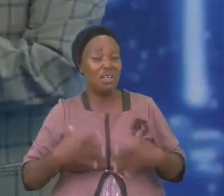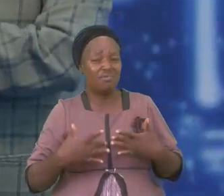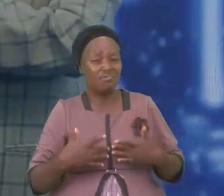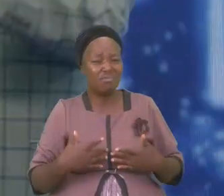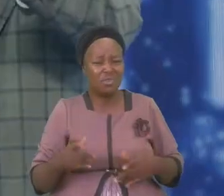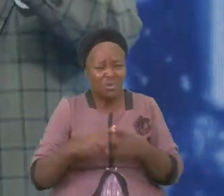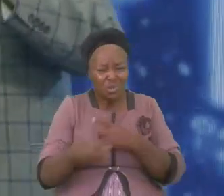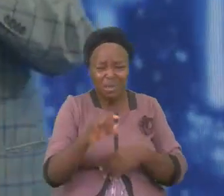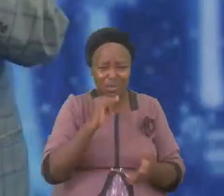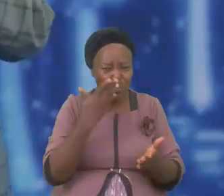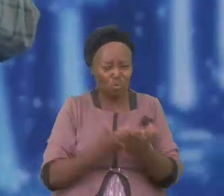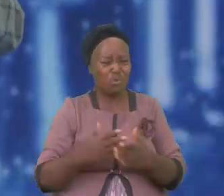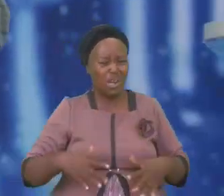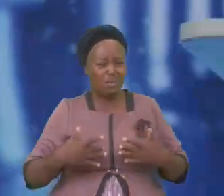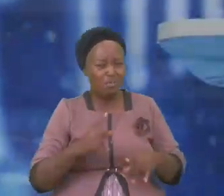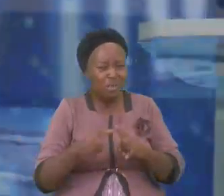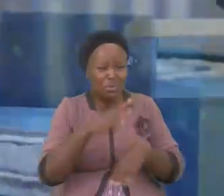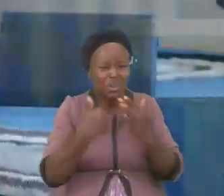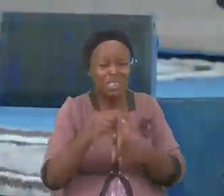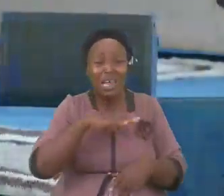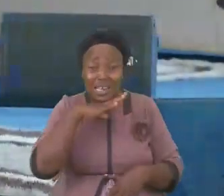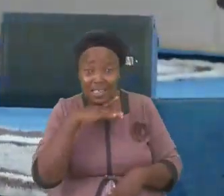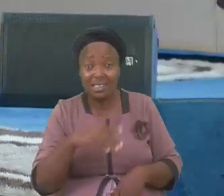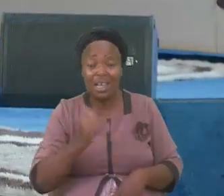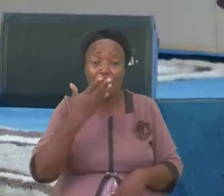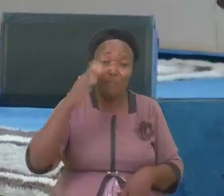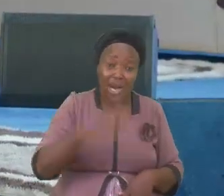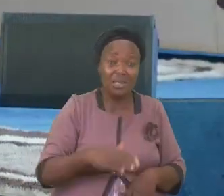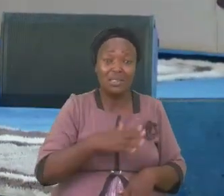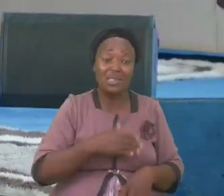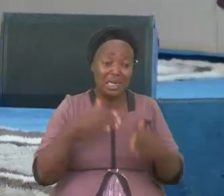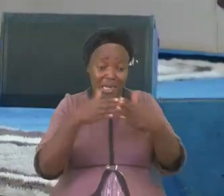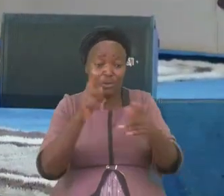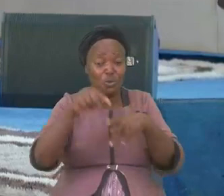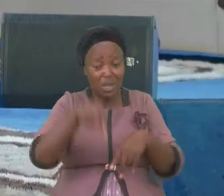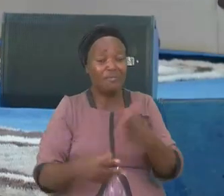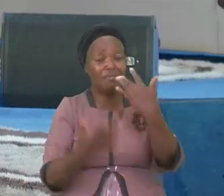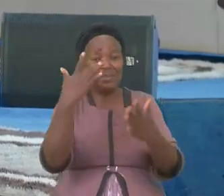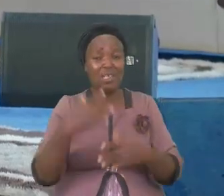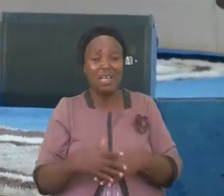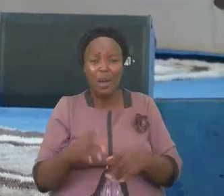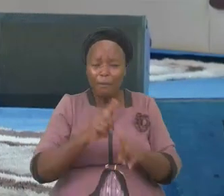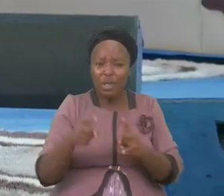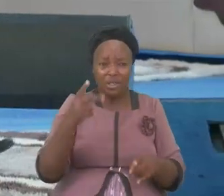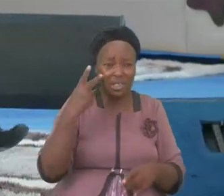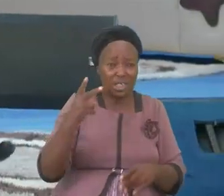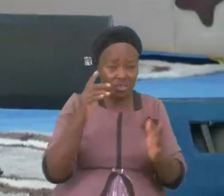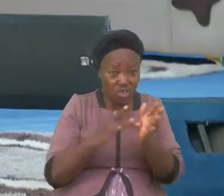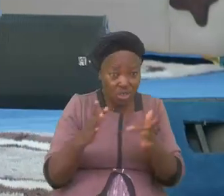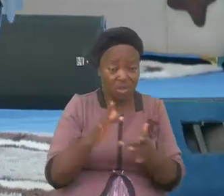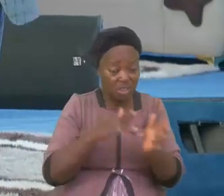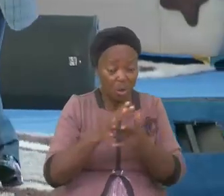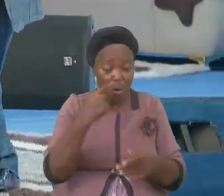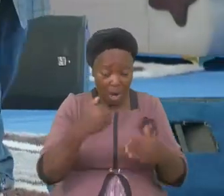of life. But Jesus, you see the right language. It says, these things, they come from